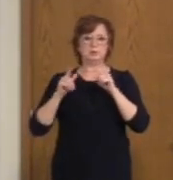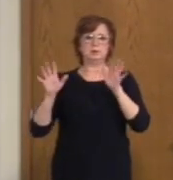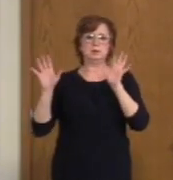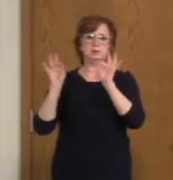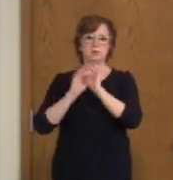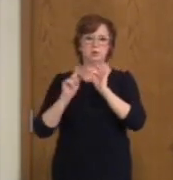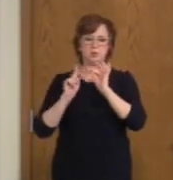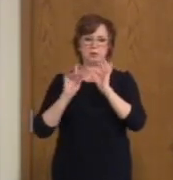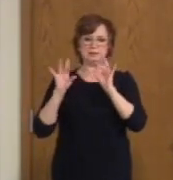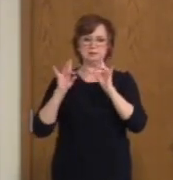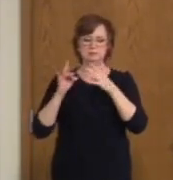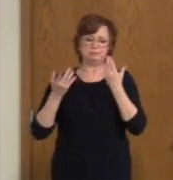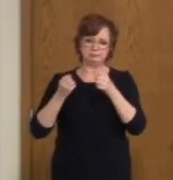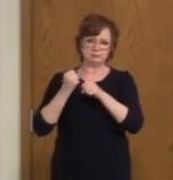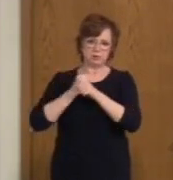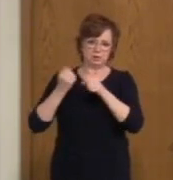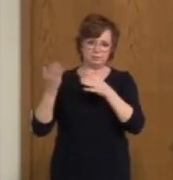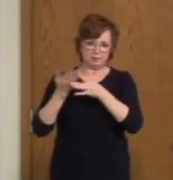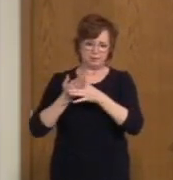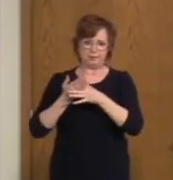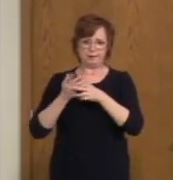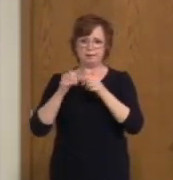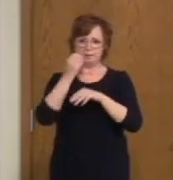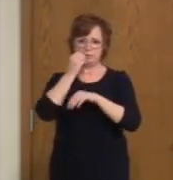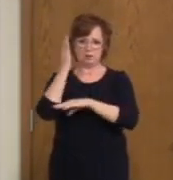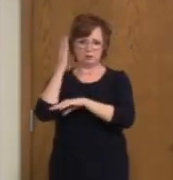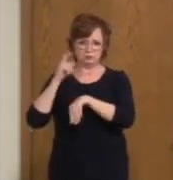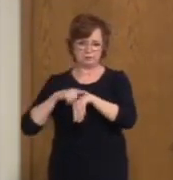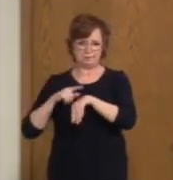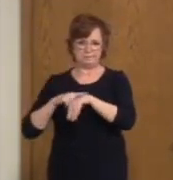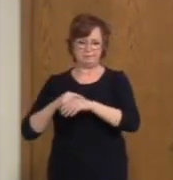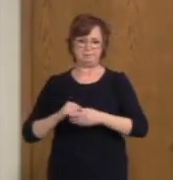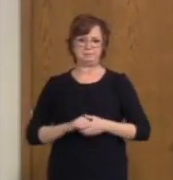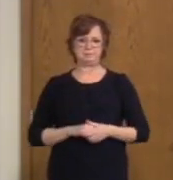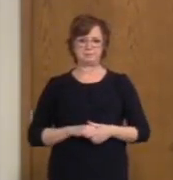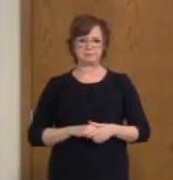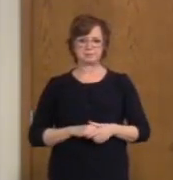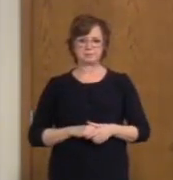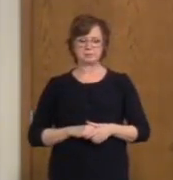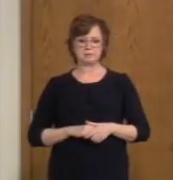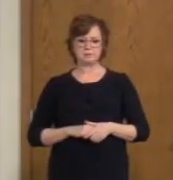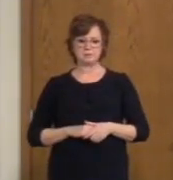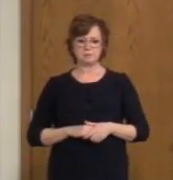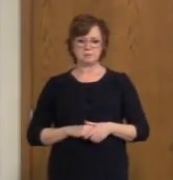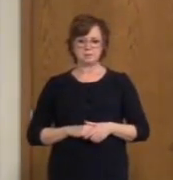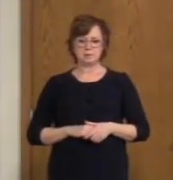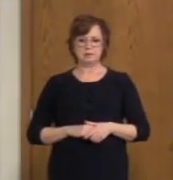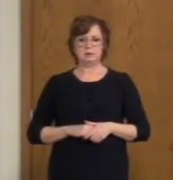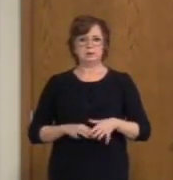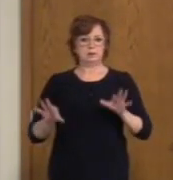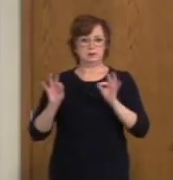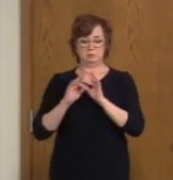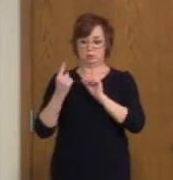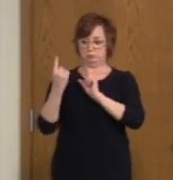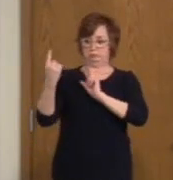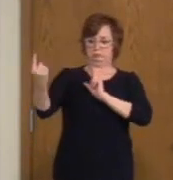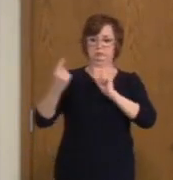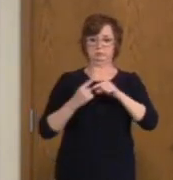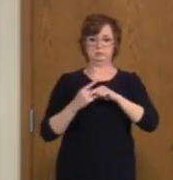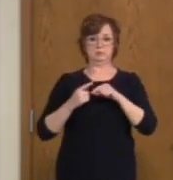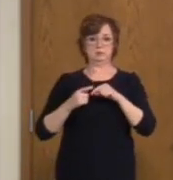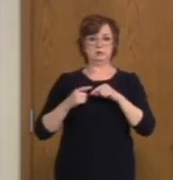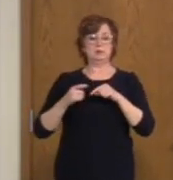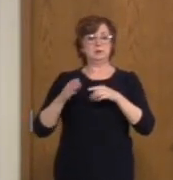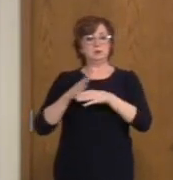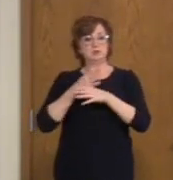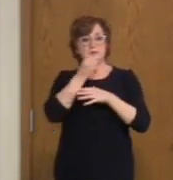And again, we need to be extra diligent about those times when we are, taking a break, maintain that physical distance, don't share food or other